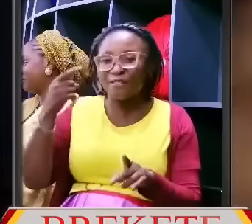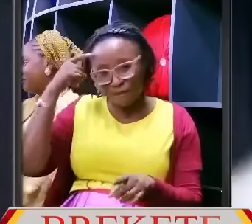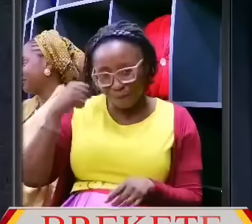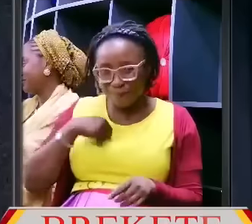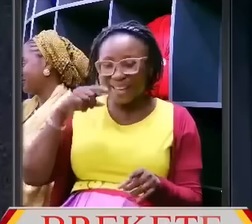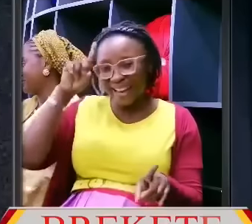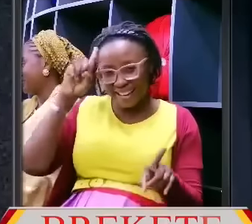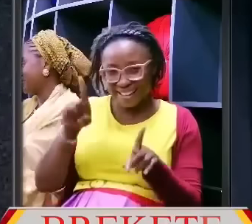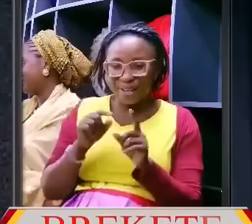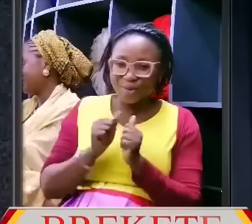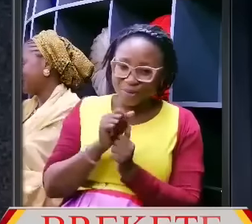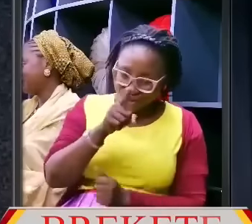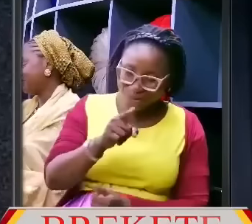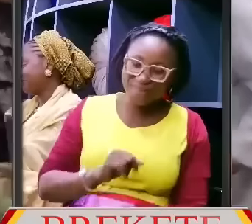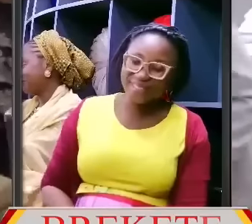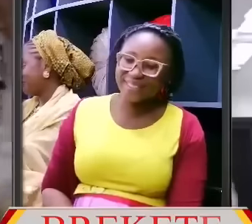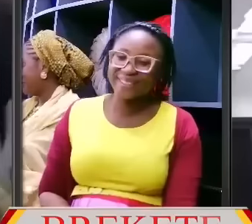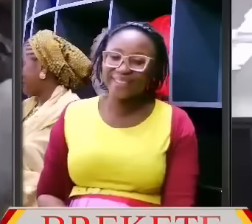Sorry.